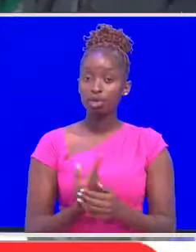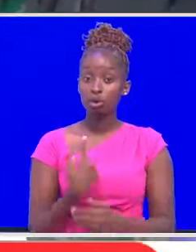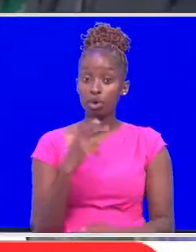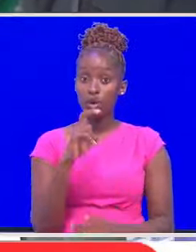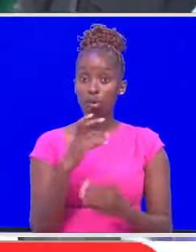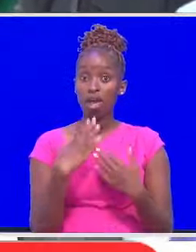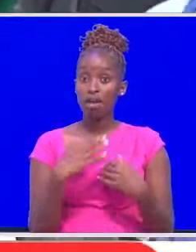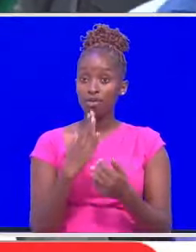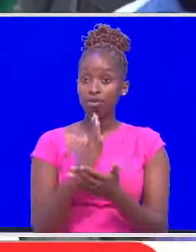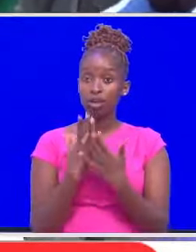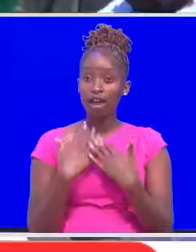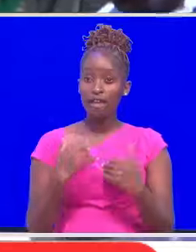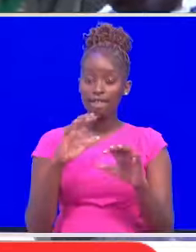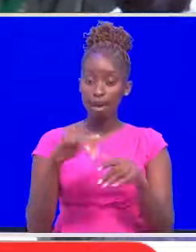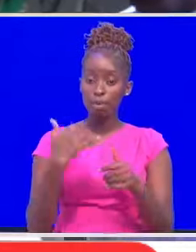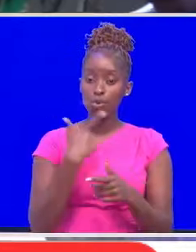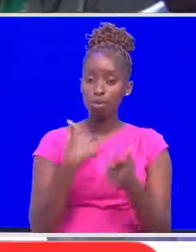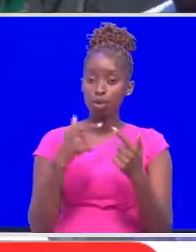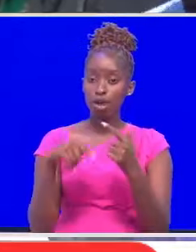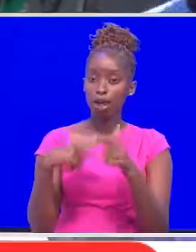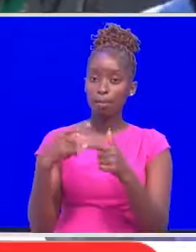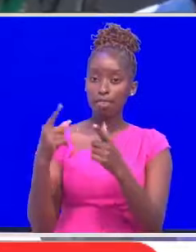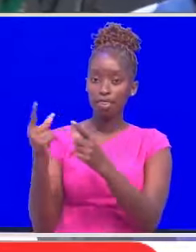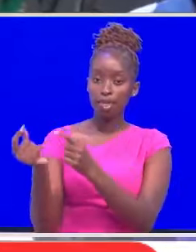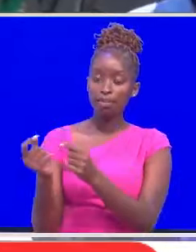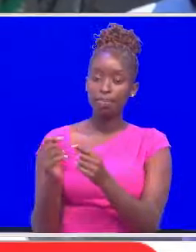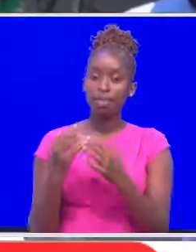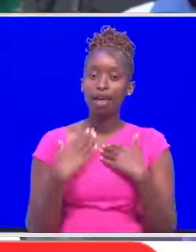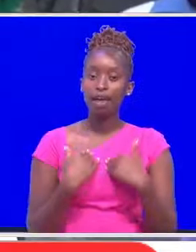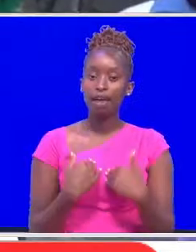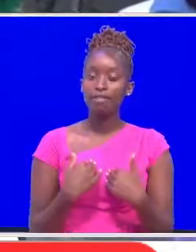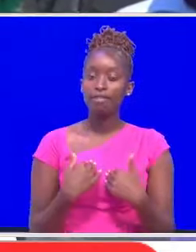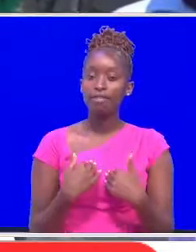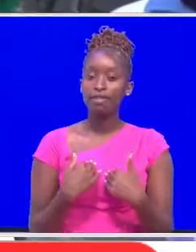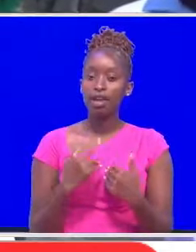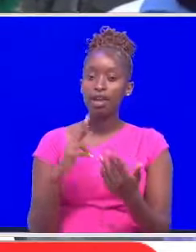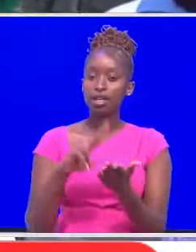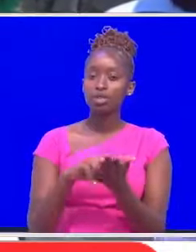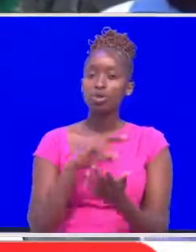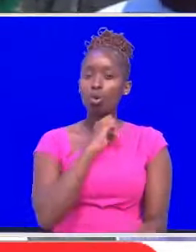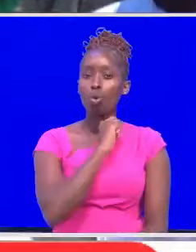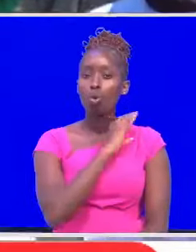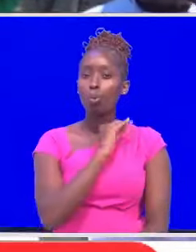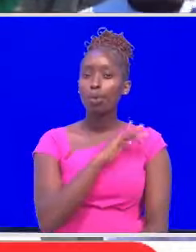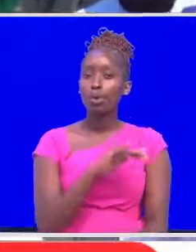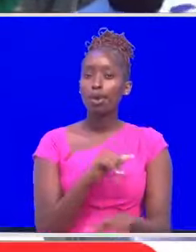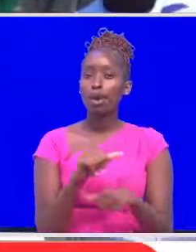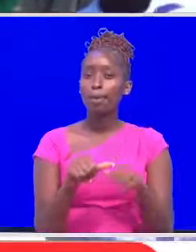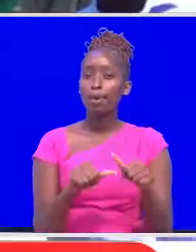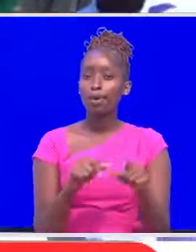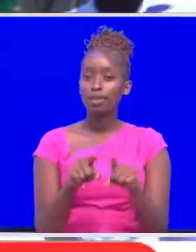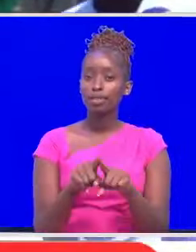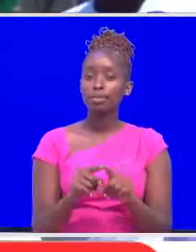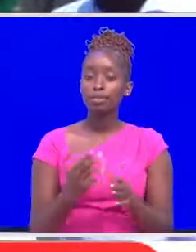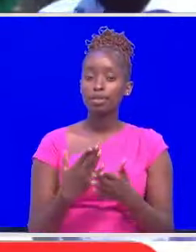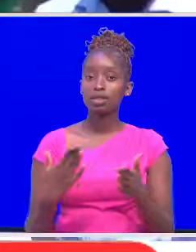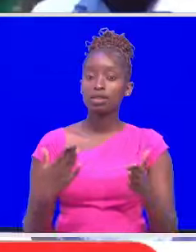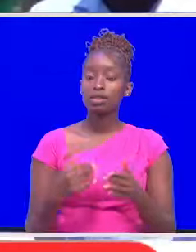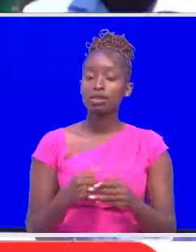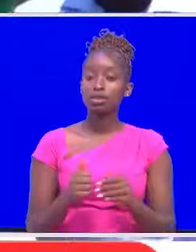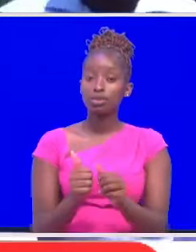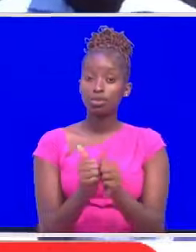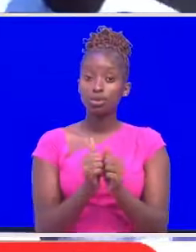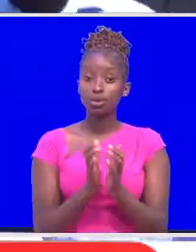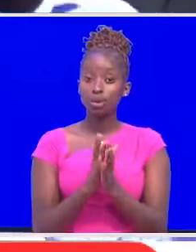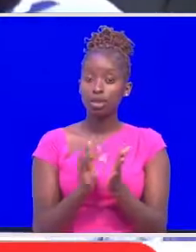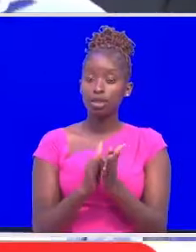farmer came here and registered his complaint on the same, as in line with the